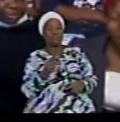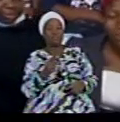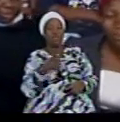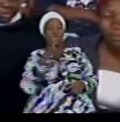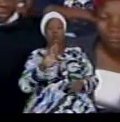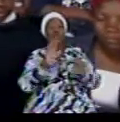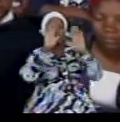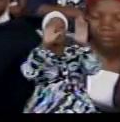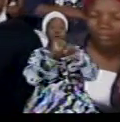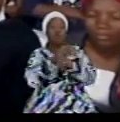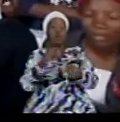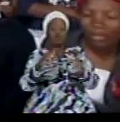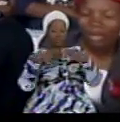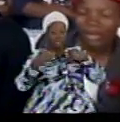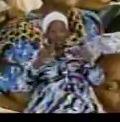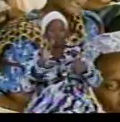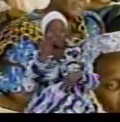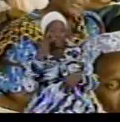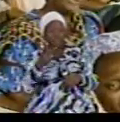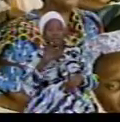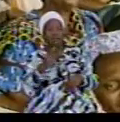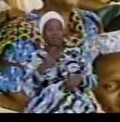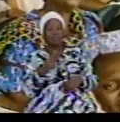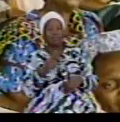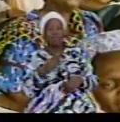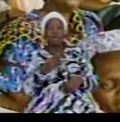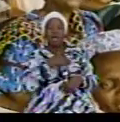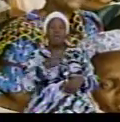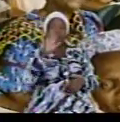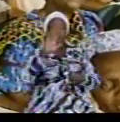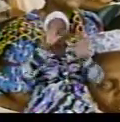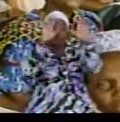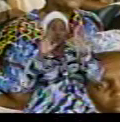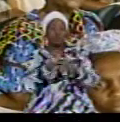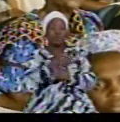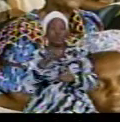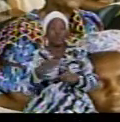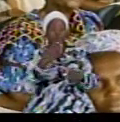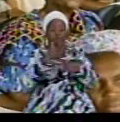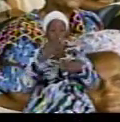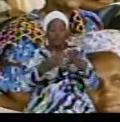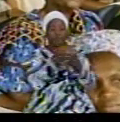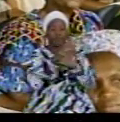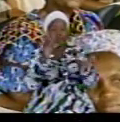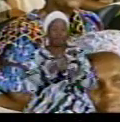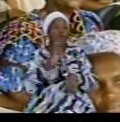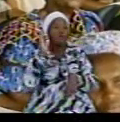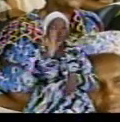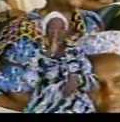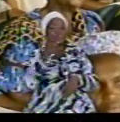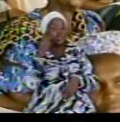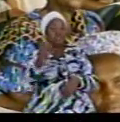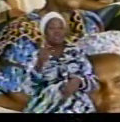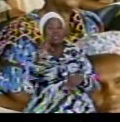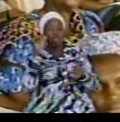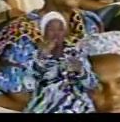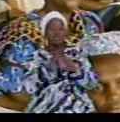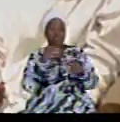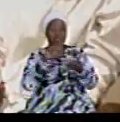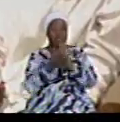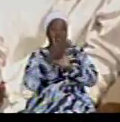Your miracle of healing will be evident. And your miracle of total freedom will be evident